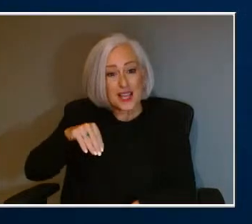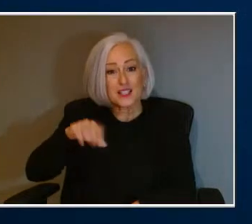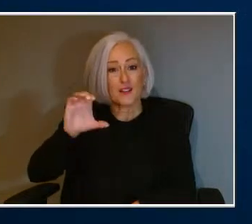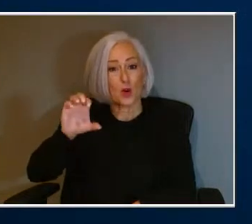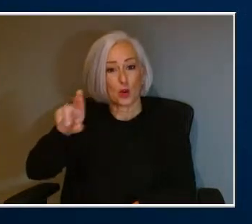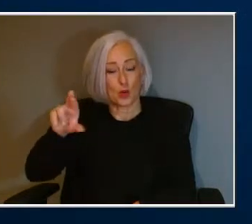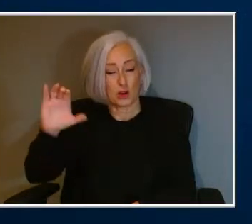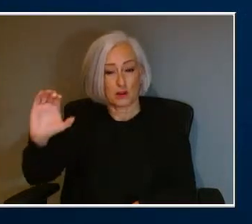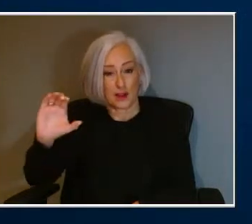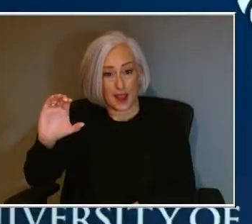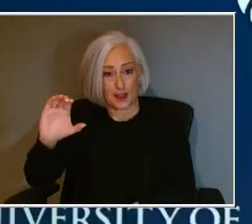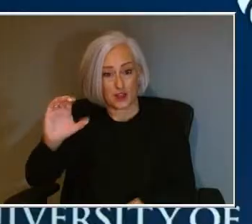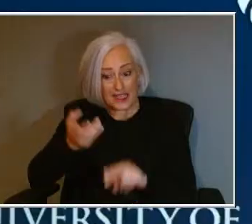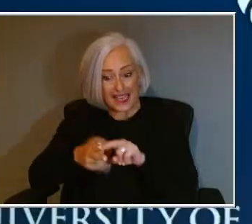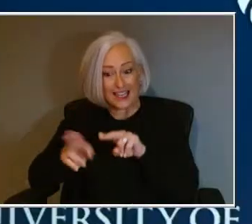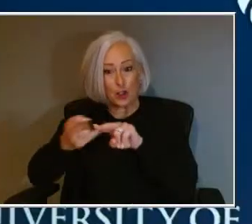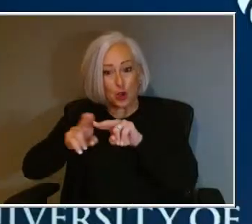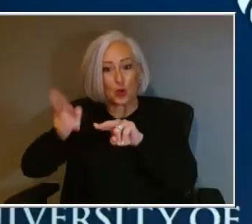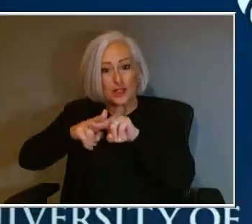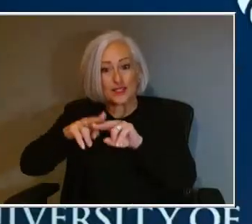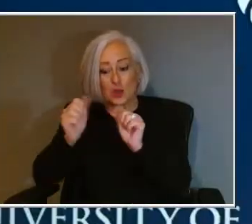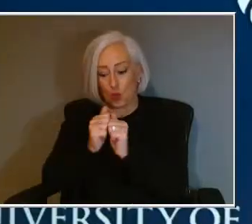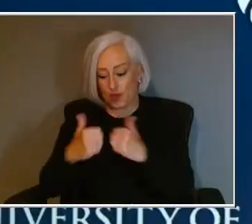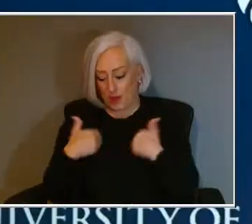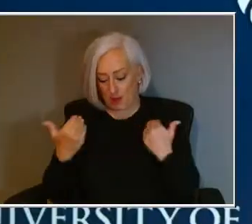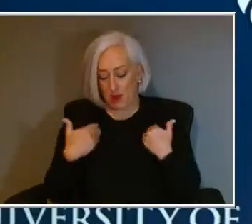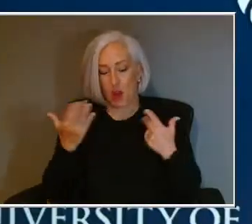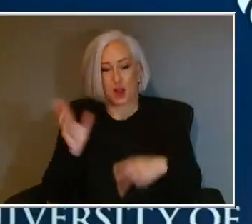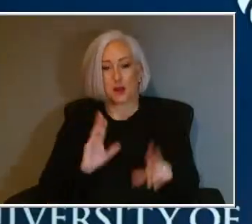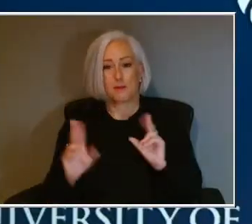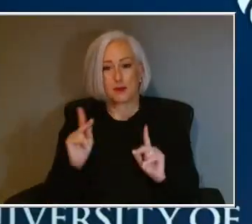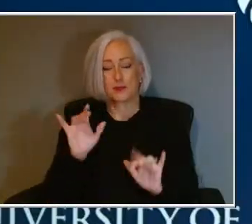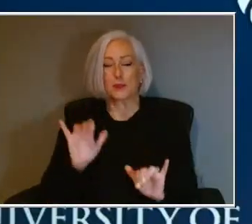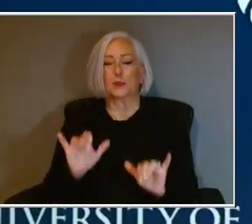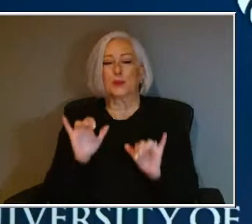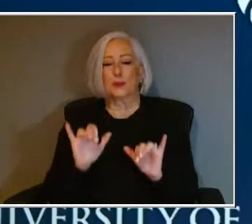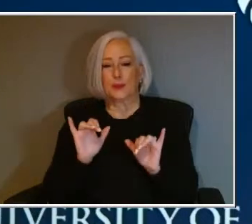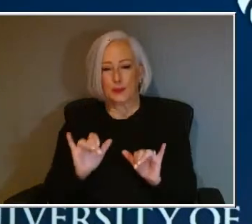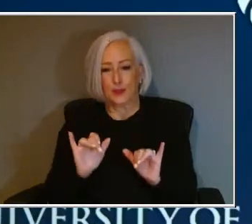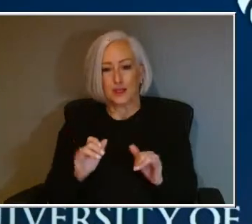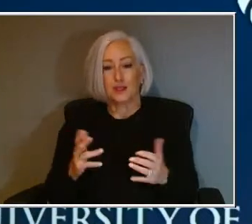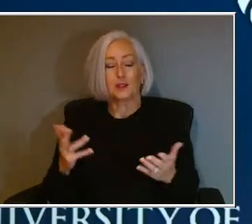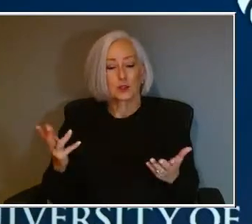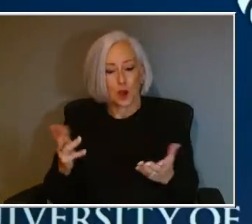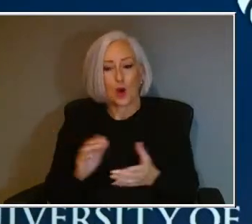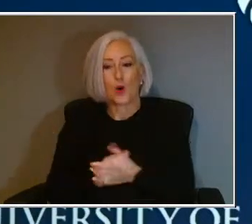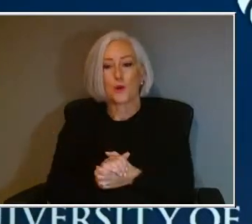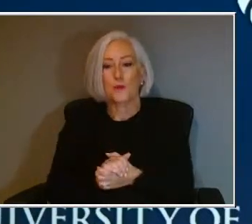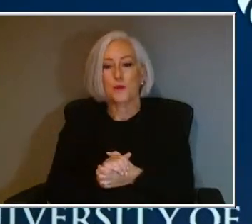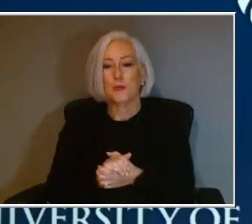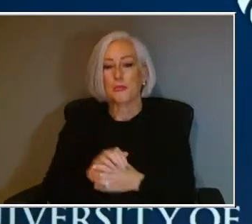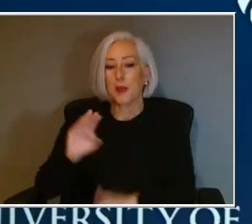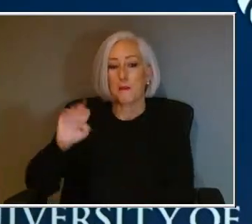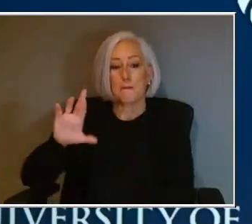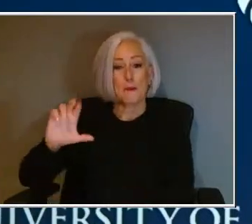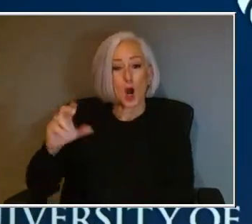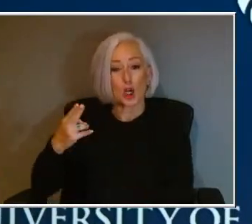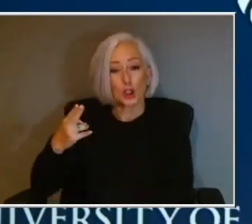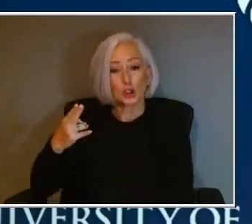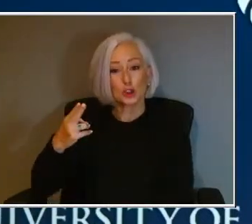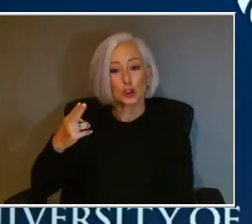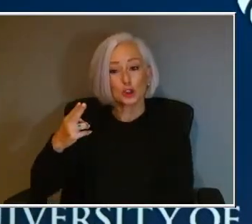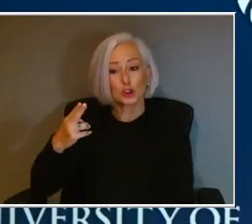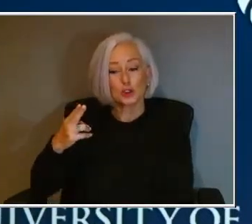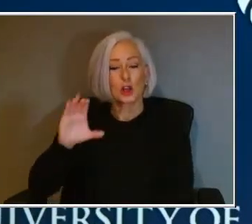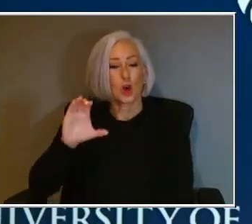cancer are increasing in young people. So in fact, March is the Colorectal Awareness Month,